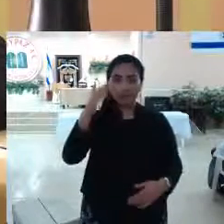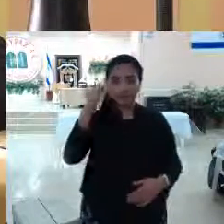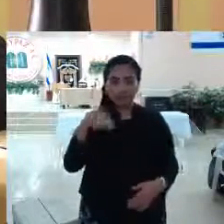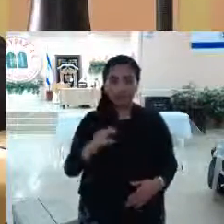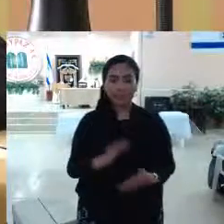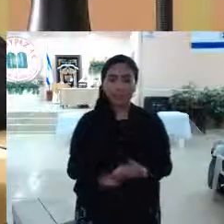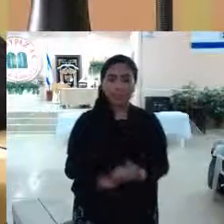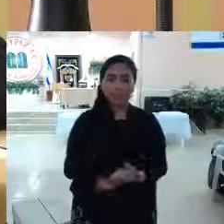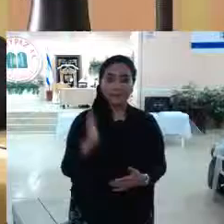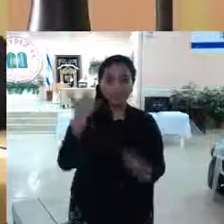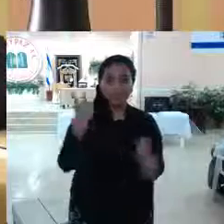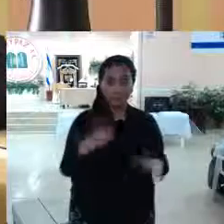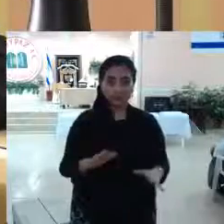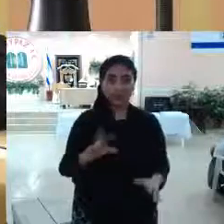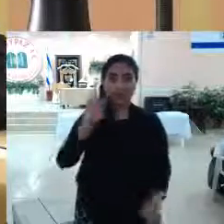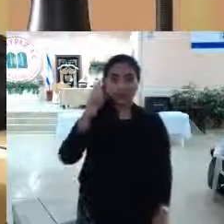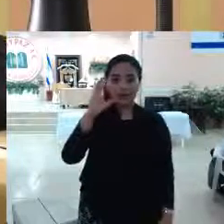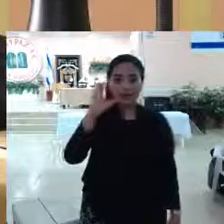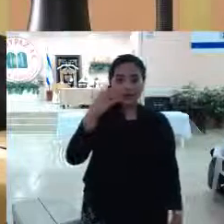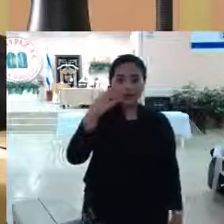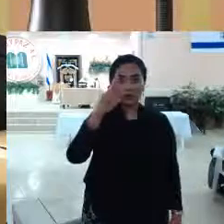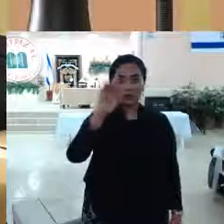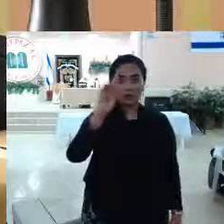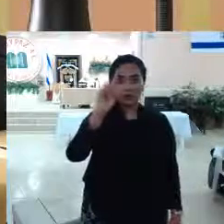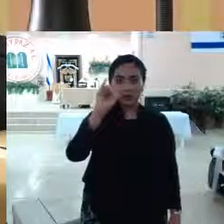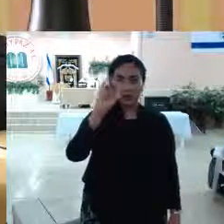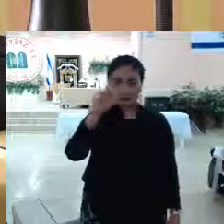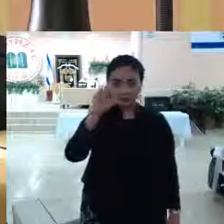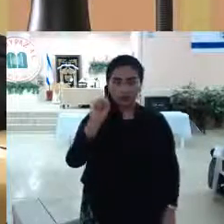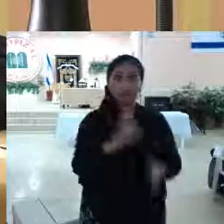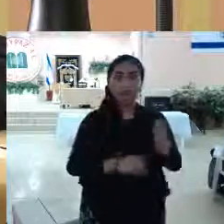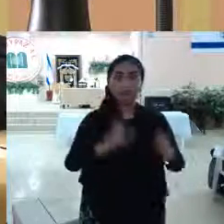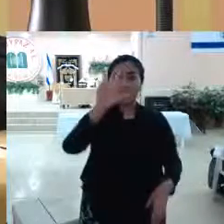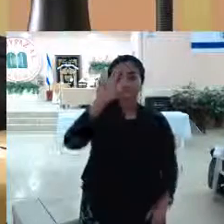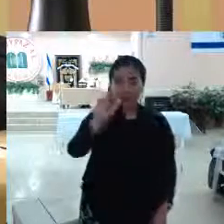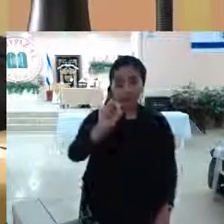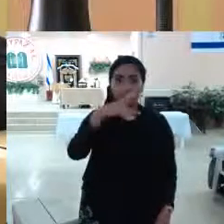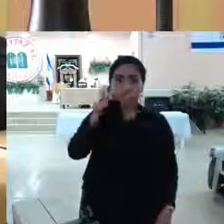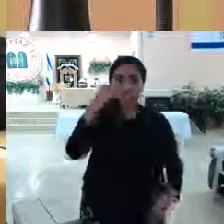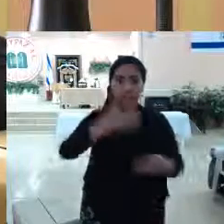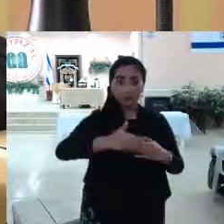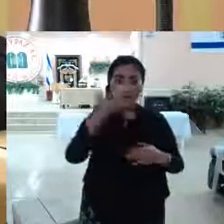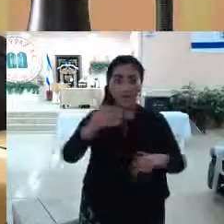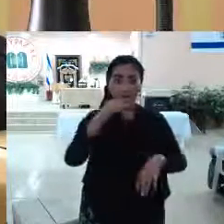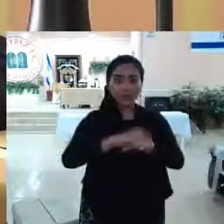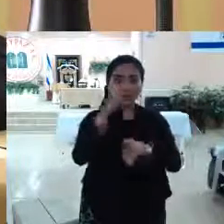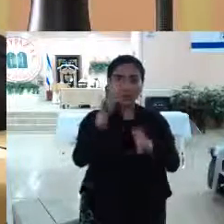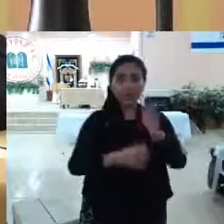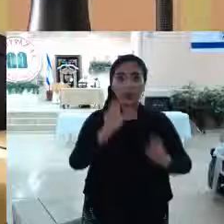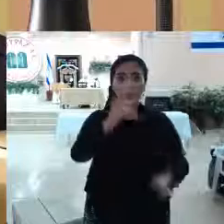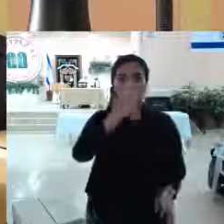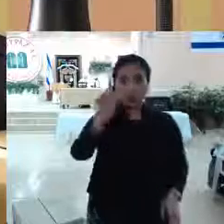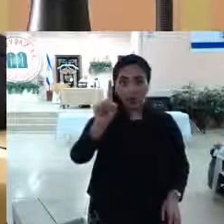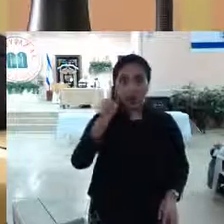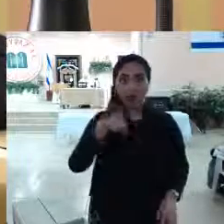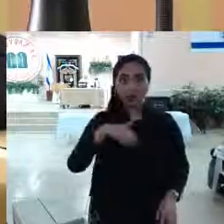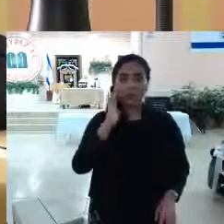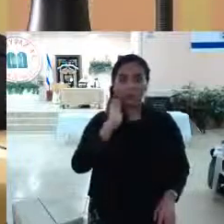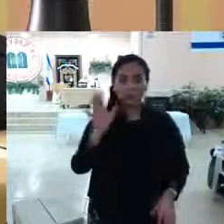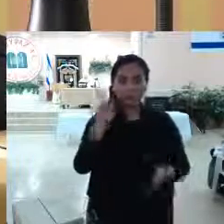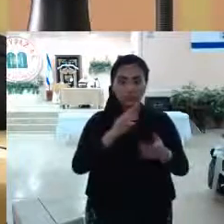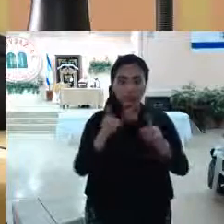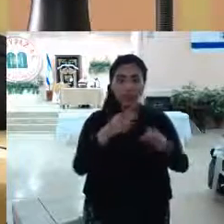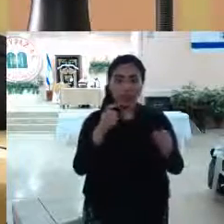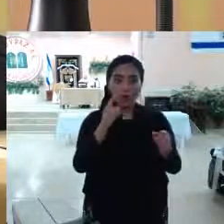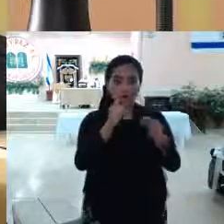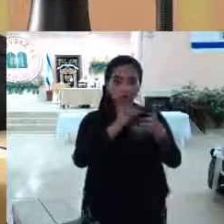Segunda de Later. Crónicas 30. Later, I'm going to read second book of Chronicles Y 30. después, And then, en el capítulo 31, in chapter vamos a leer 31, del